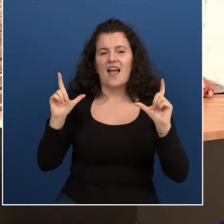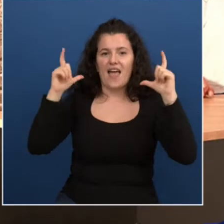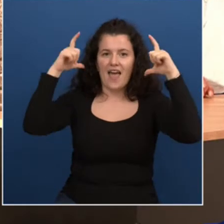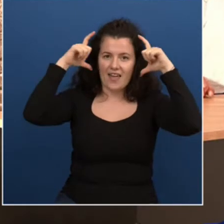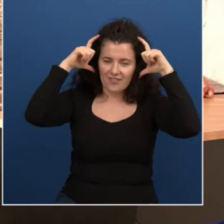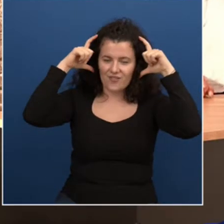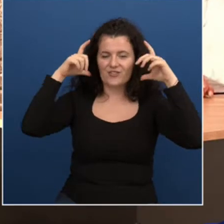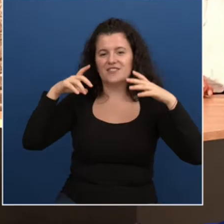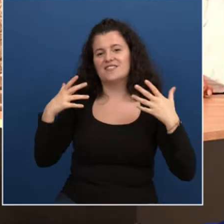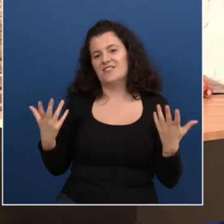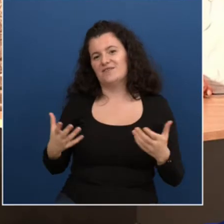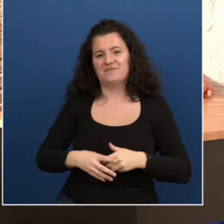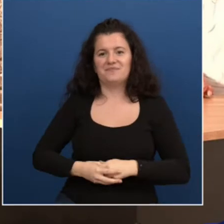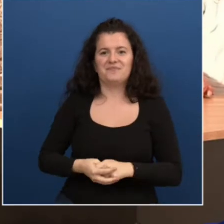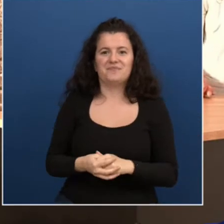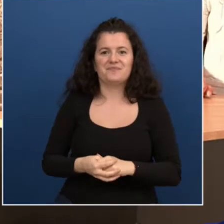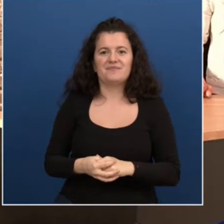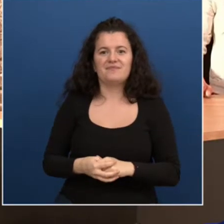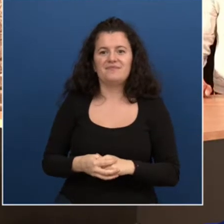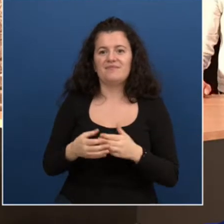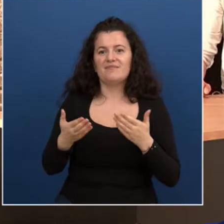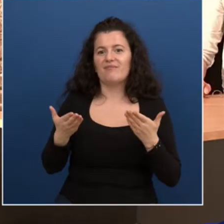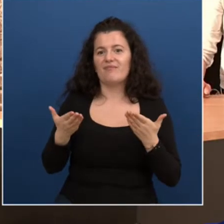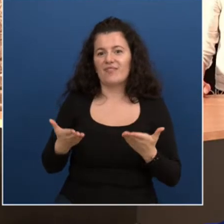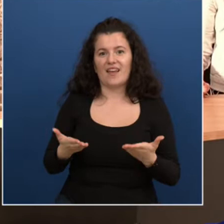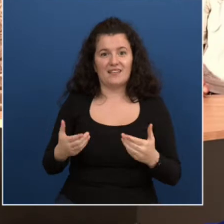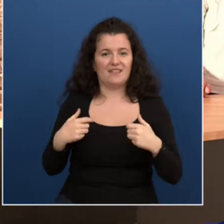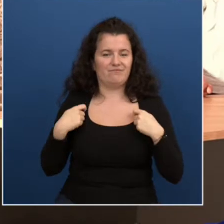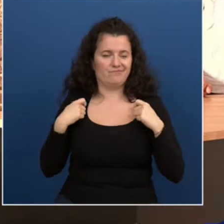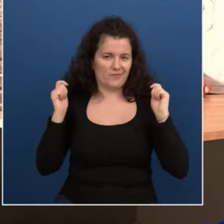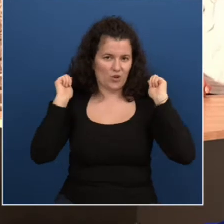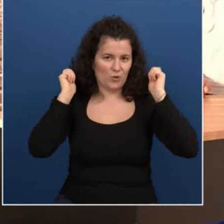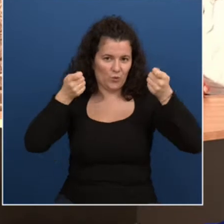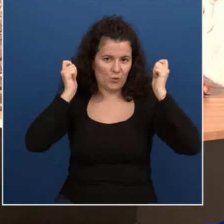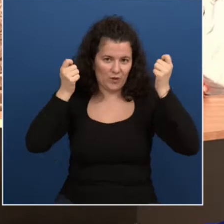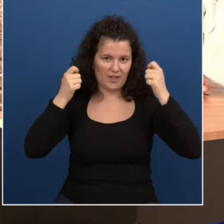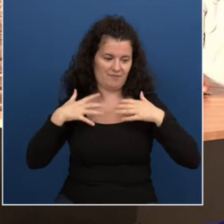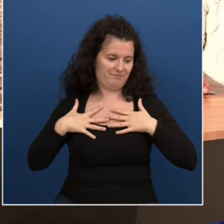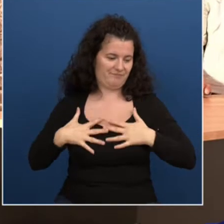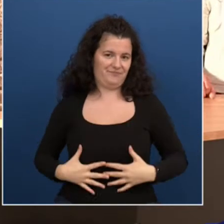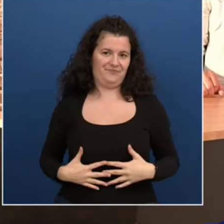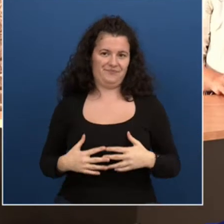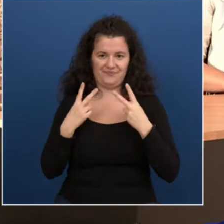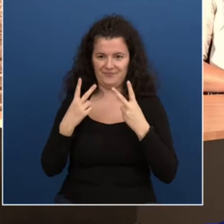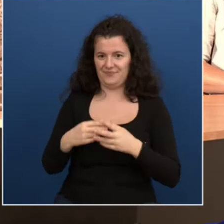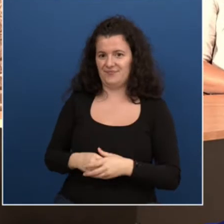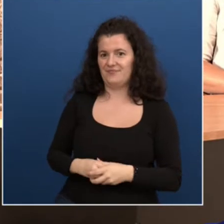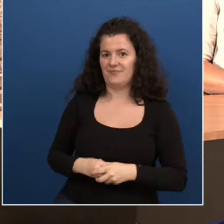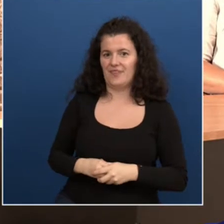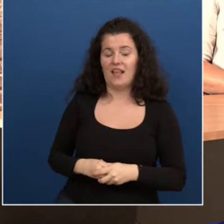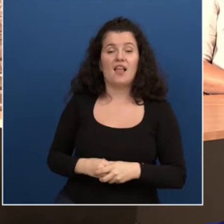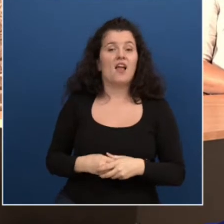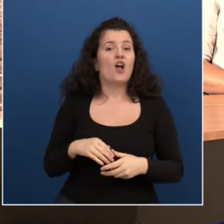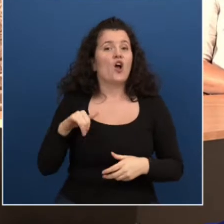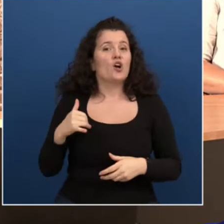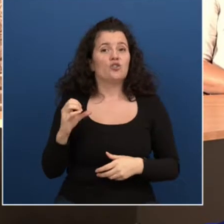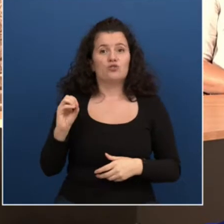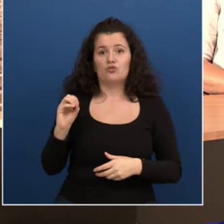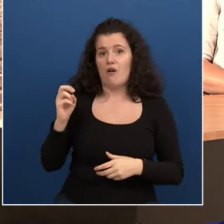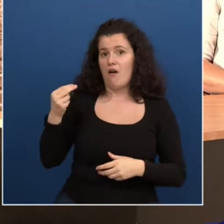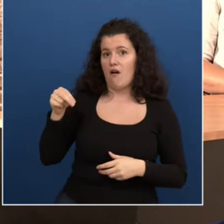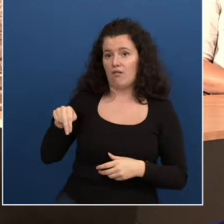is. And right now I am wearing a purple hoodie. So John and I are part of the Accessibility and Web Insights